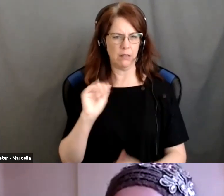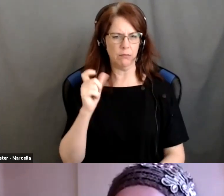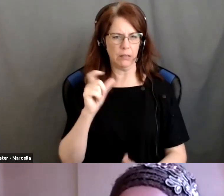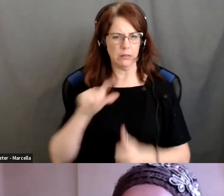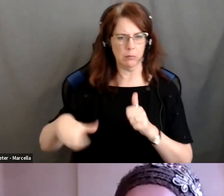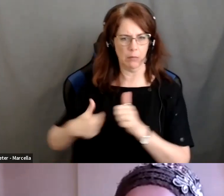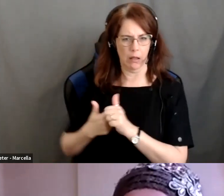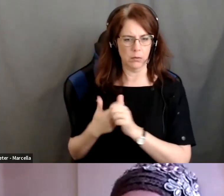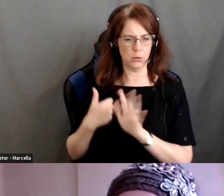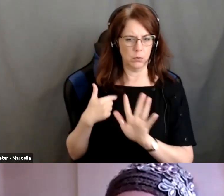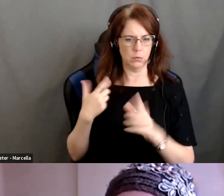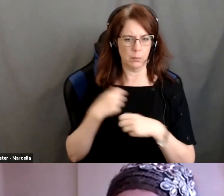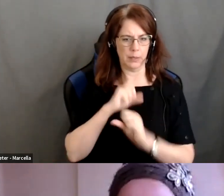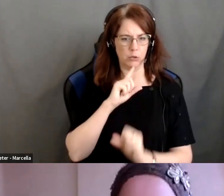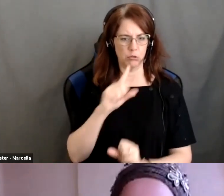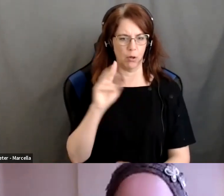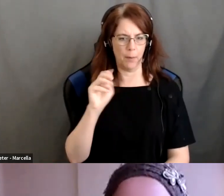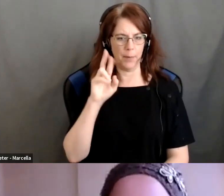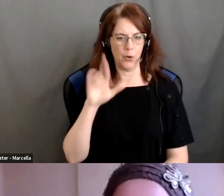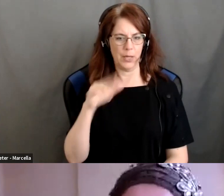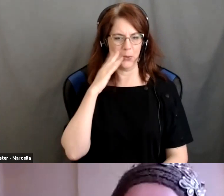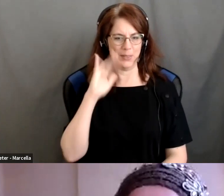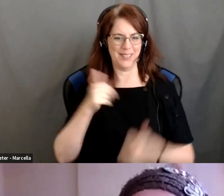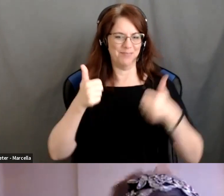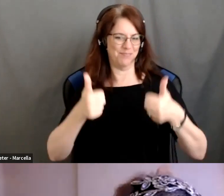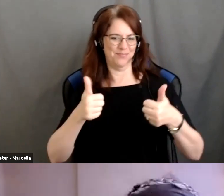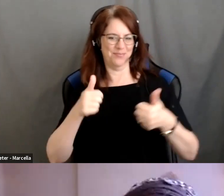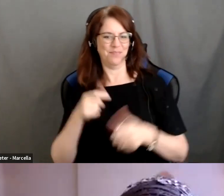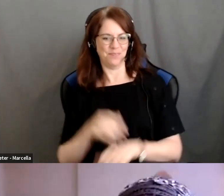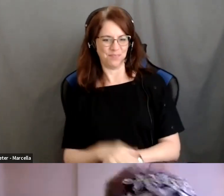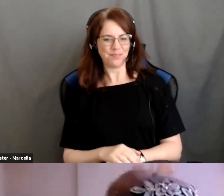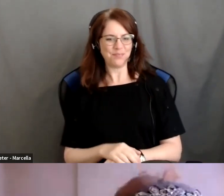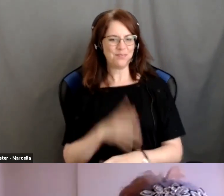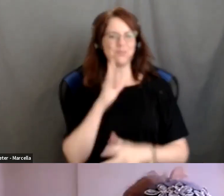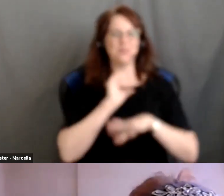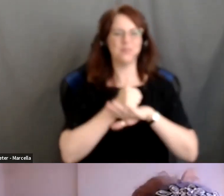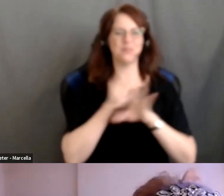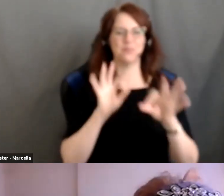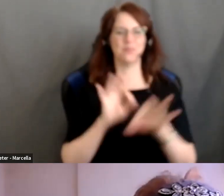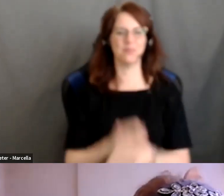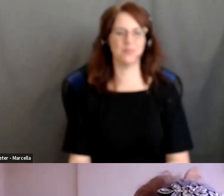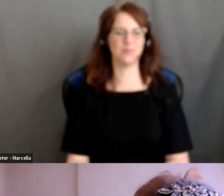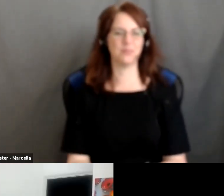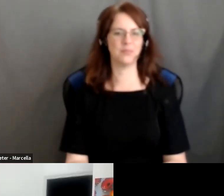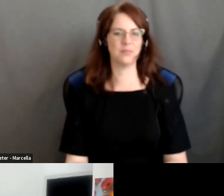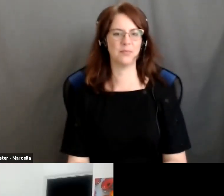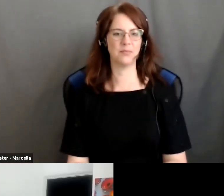end. So I just want to make sure that Mary knows it. Oh, and I got it. Okay, so she's good. We're gonna be all set.